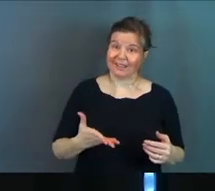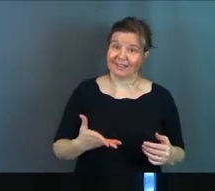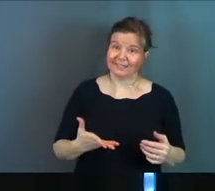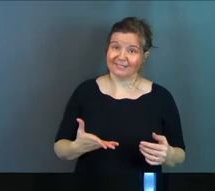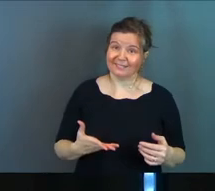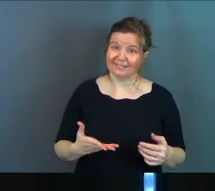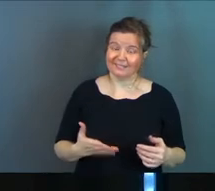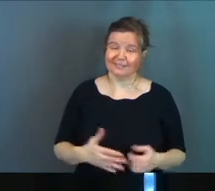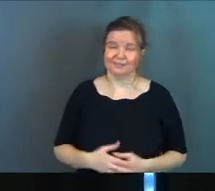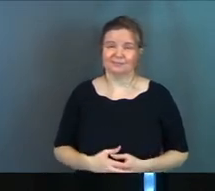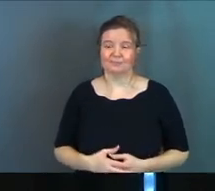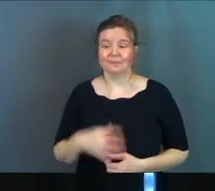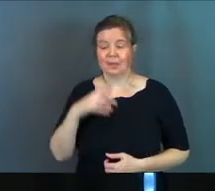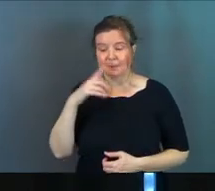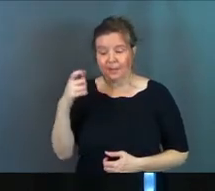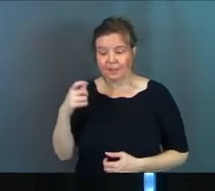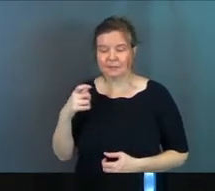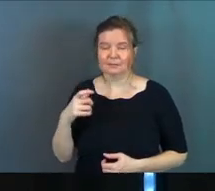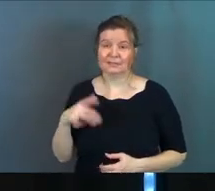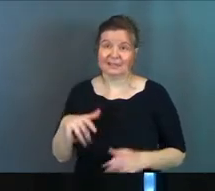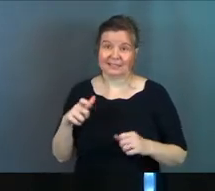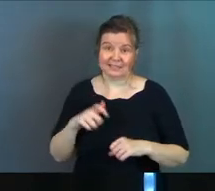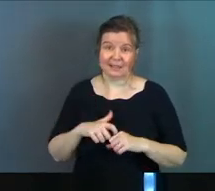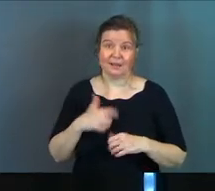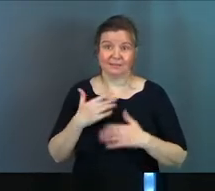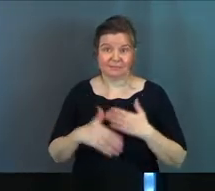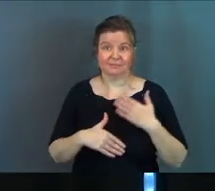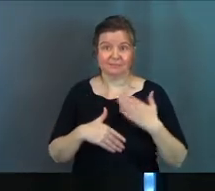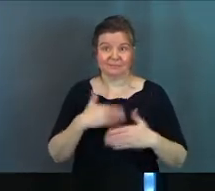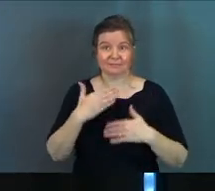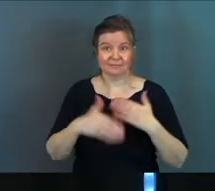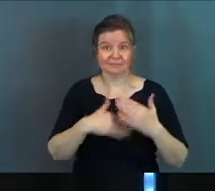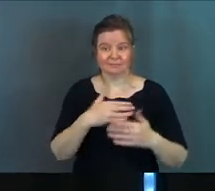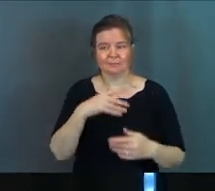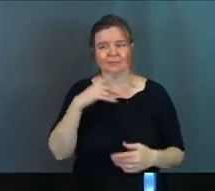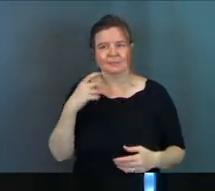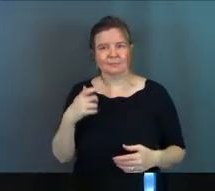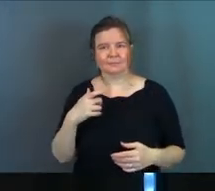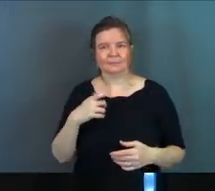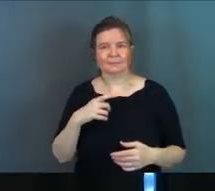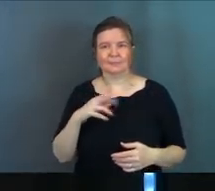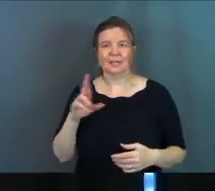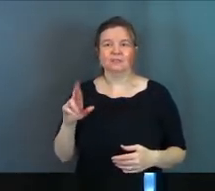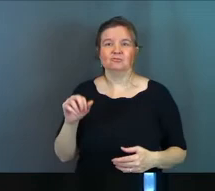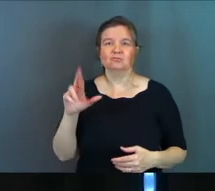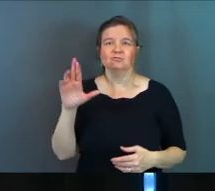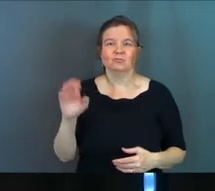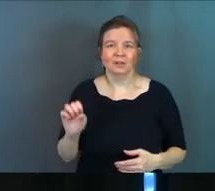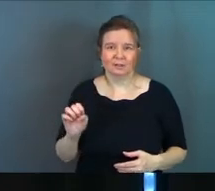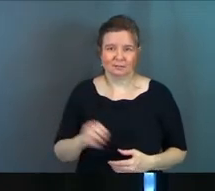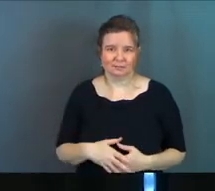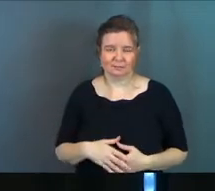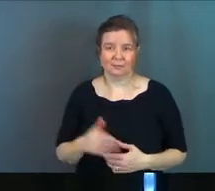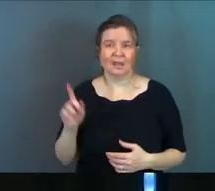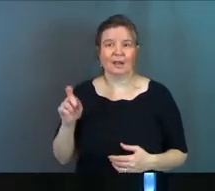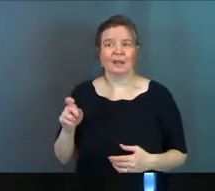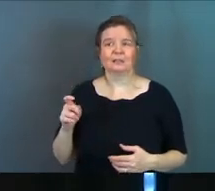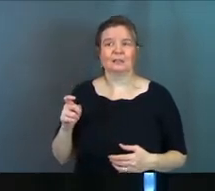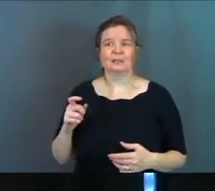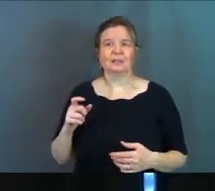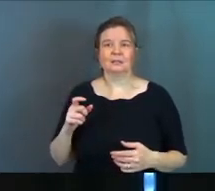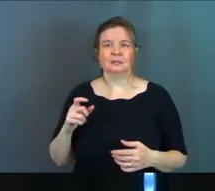thing, and because it takes time, and because it's rare. and it has to